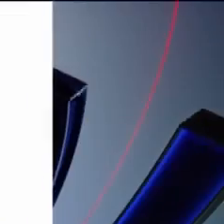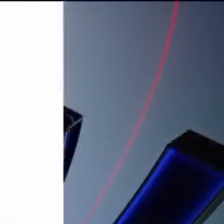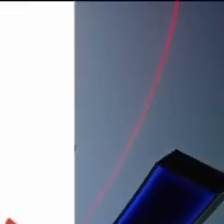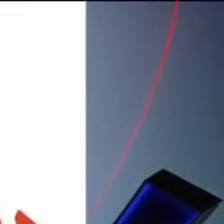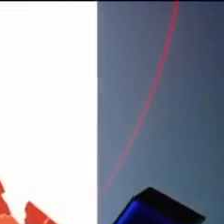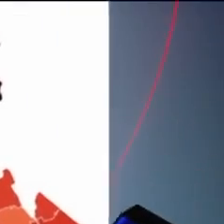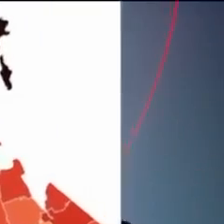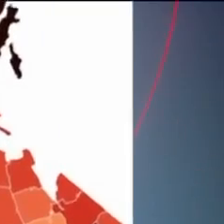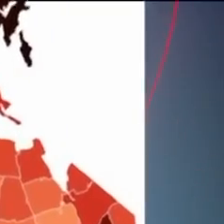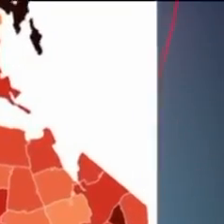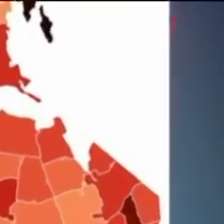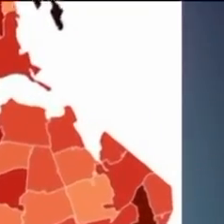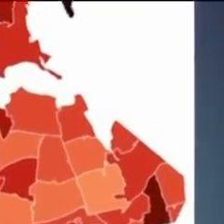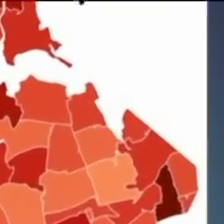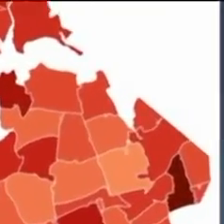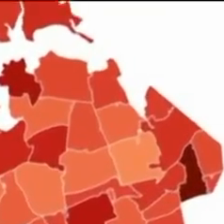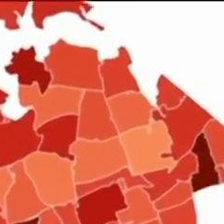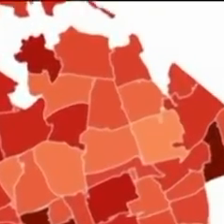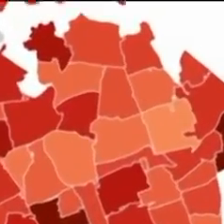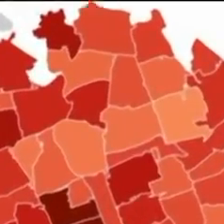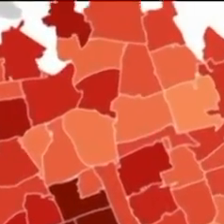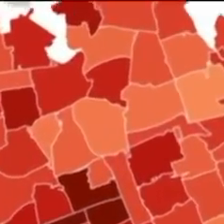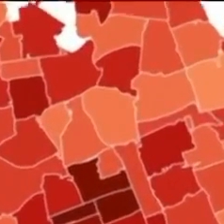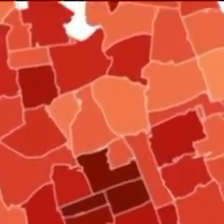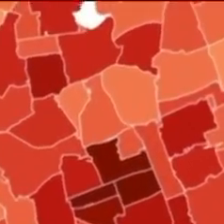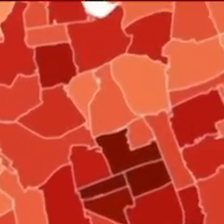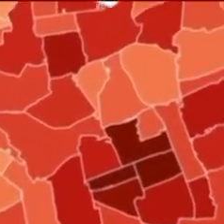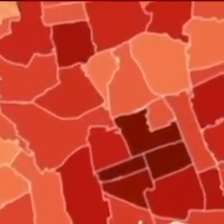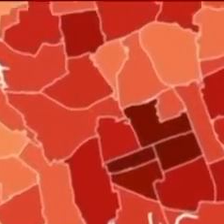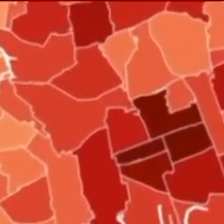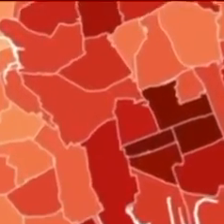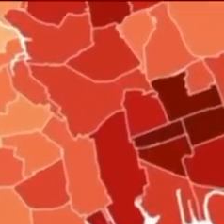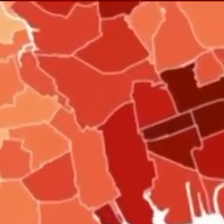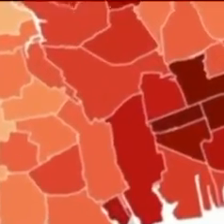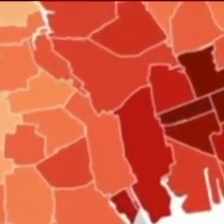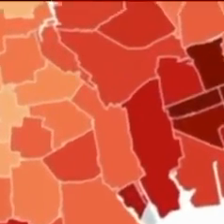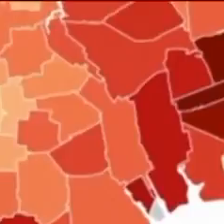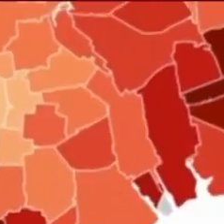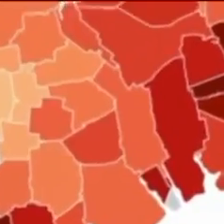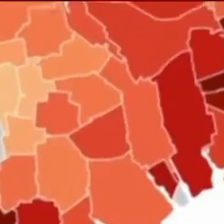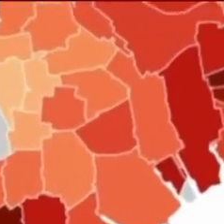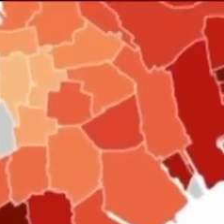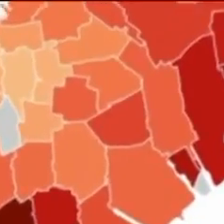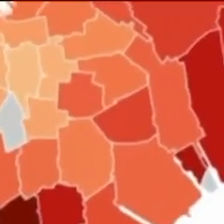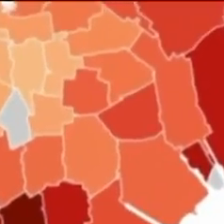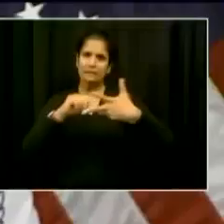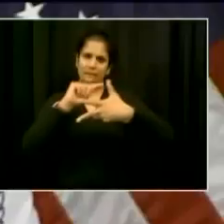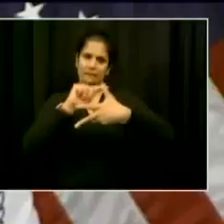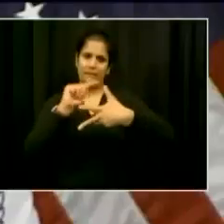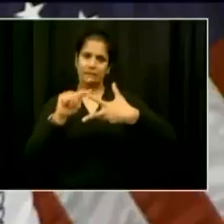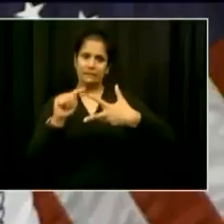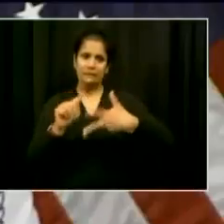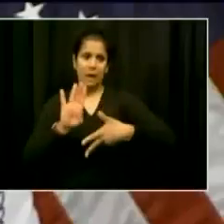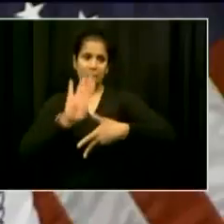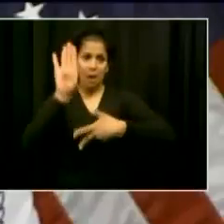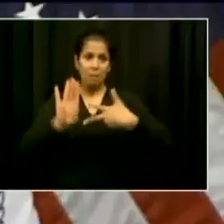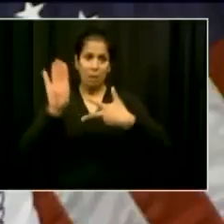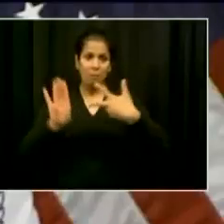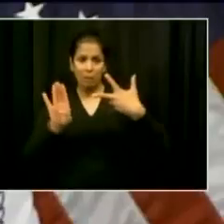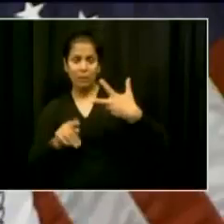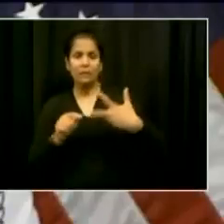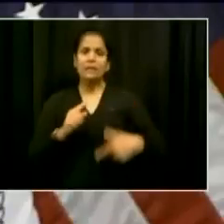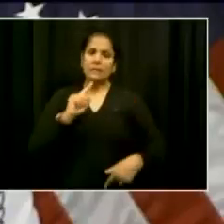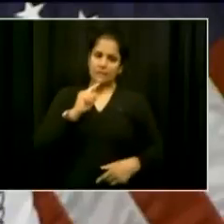Staten Island, in particular, once the borough with the lowest death rate, now has the highest. If these numbers don't level